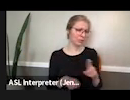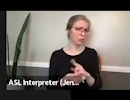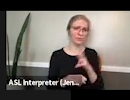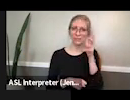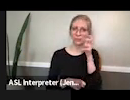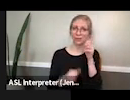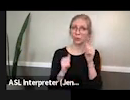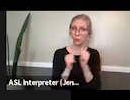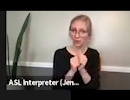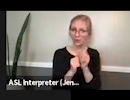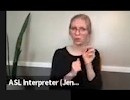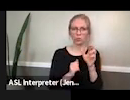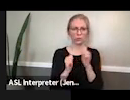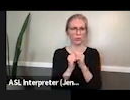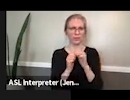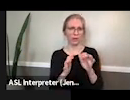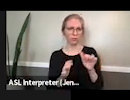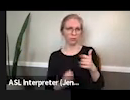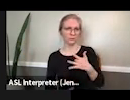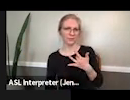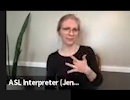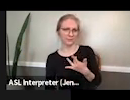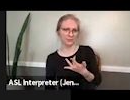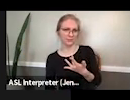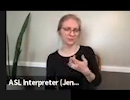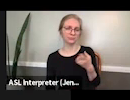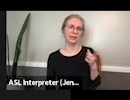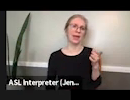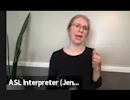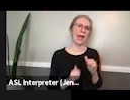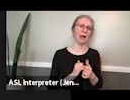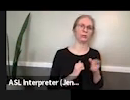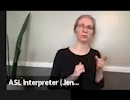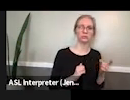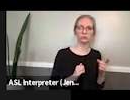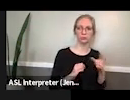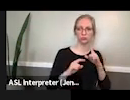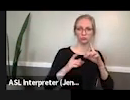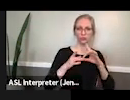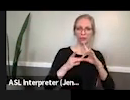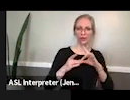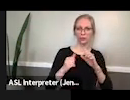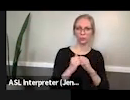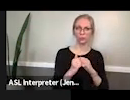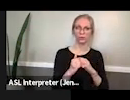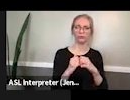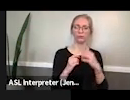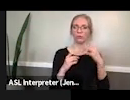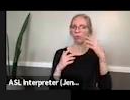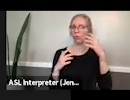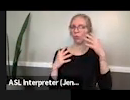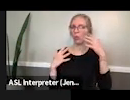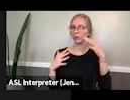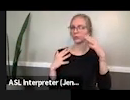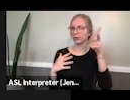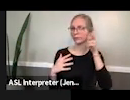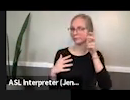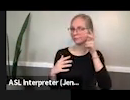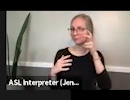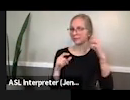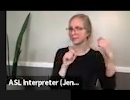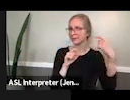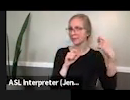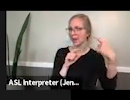other senses? How does the kid relate to auditory stimuli? What is going on?